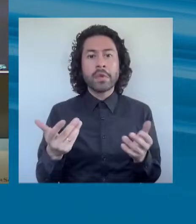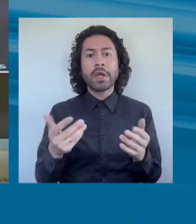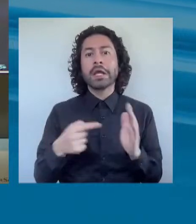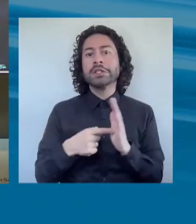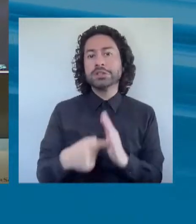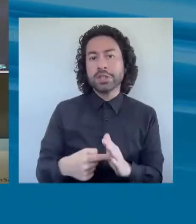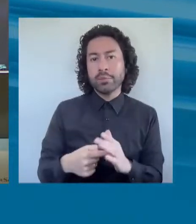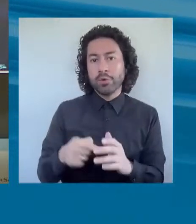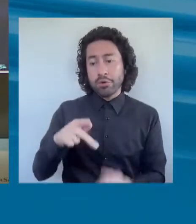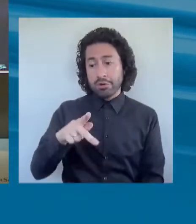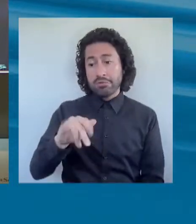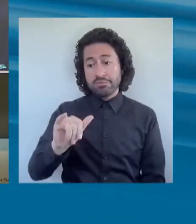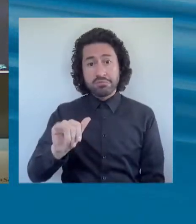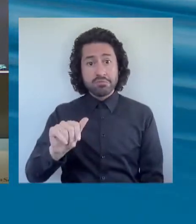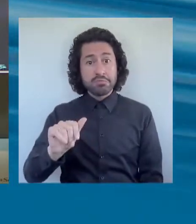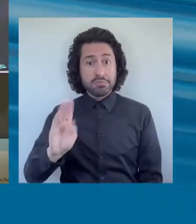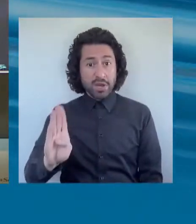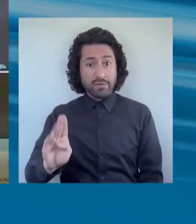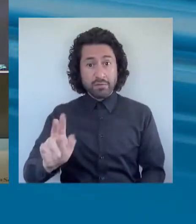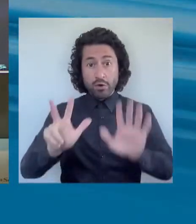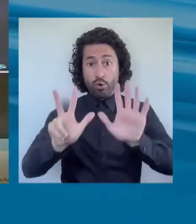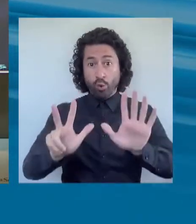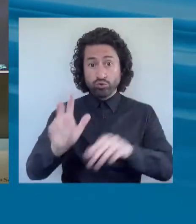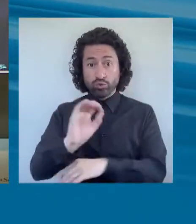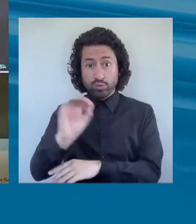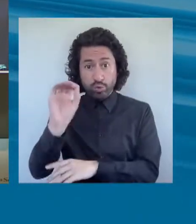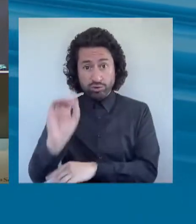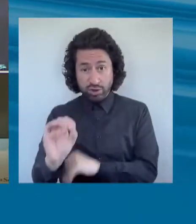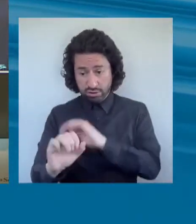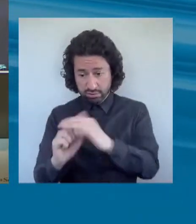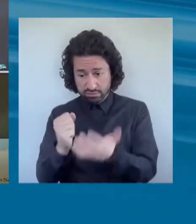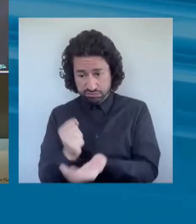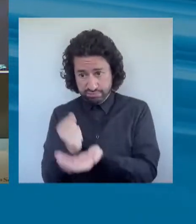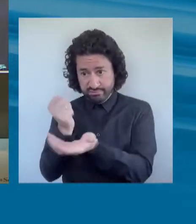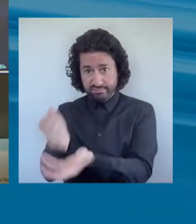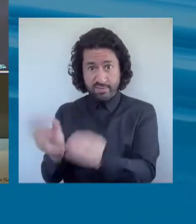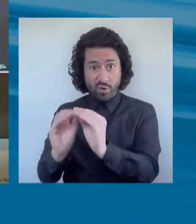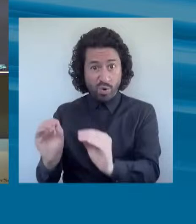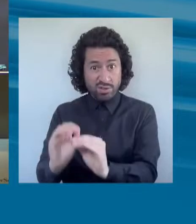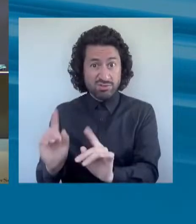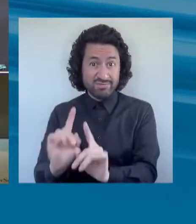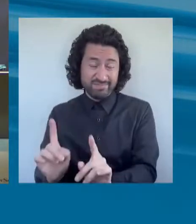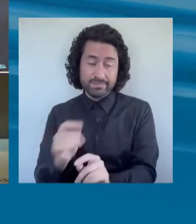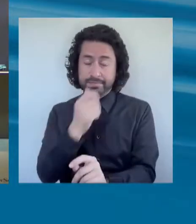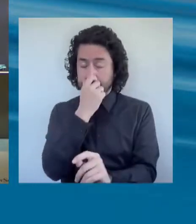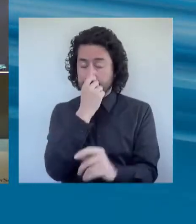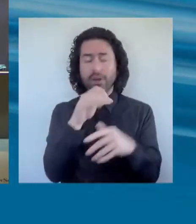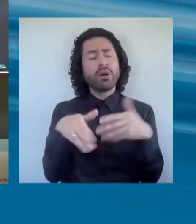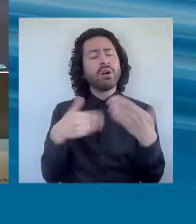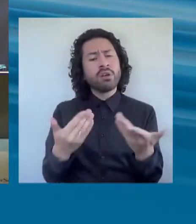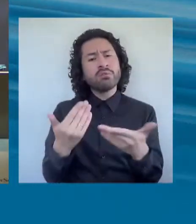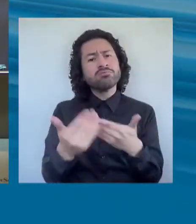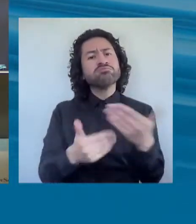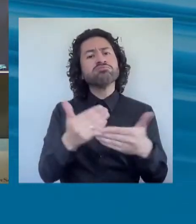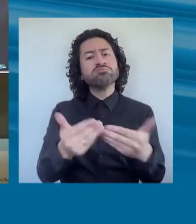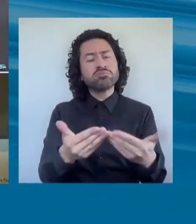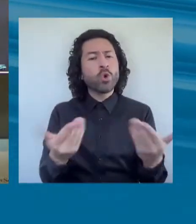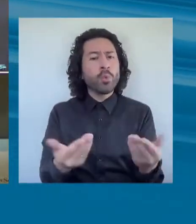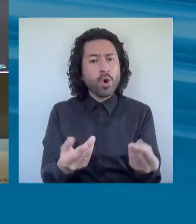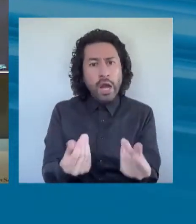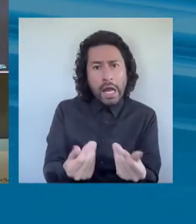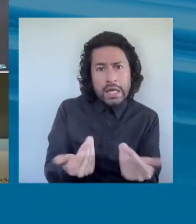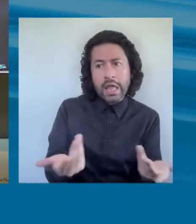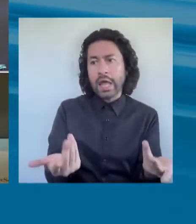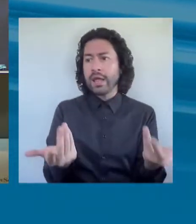will affect the people at large. One example of that is what we agreed to allocate for education,